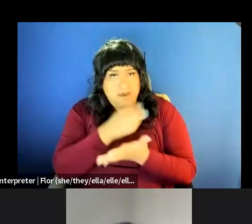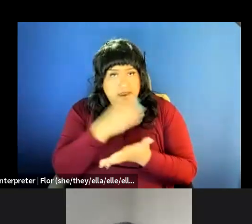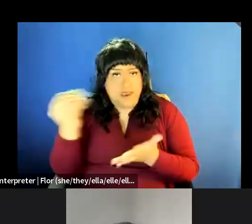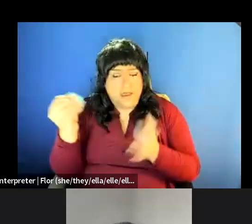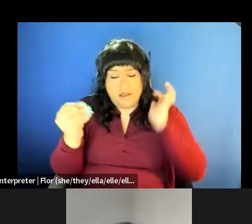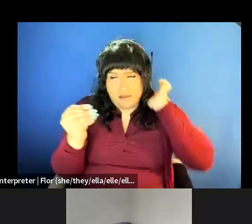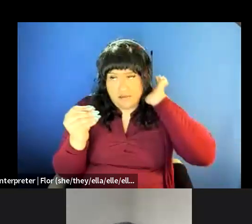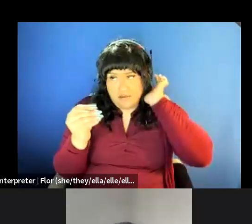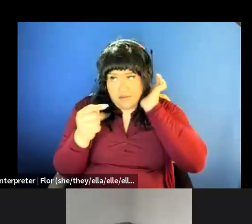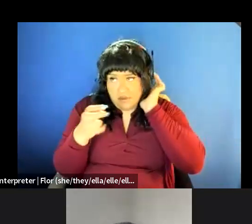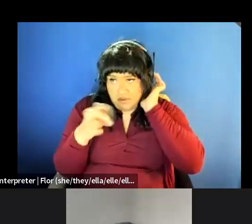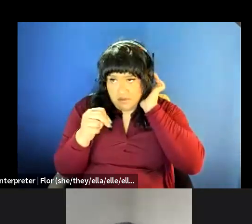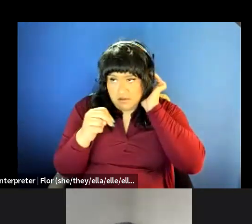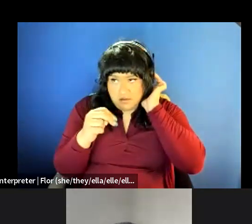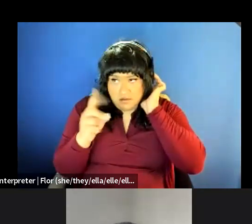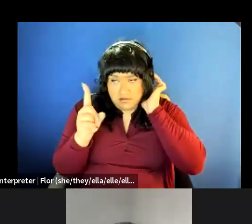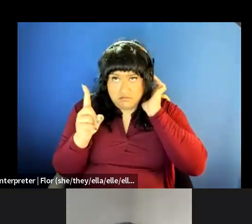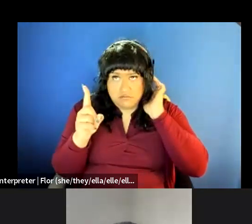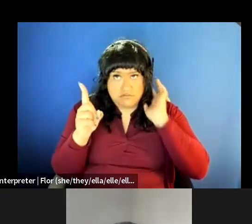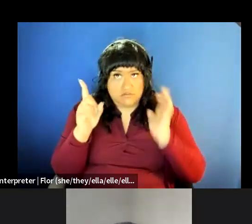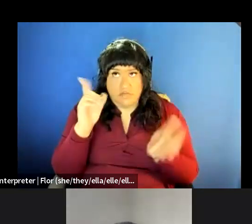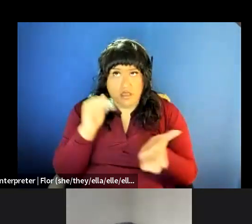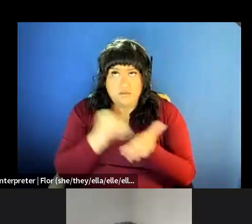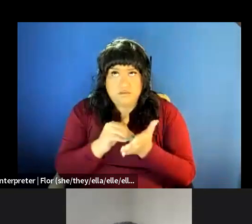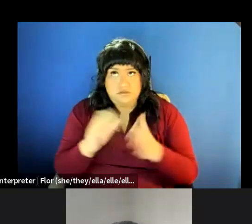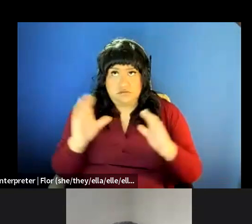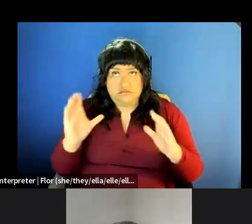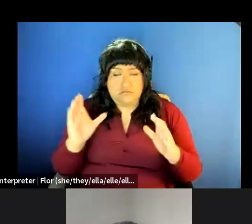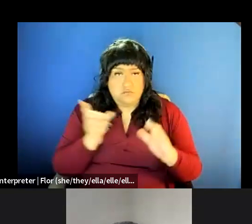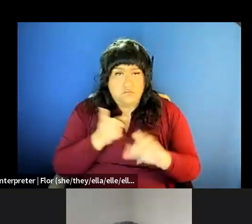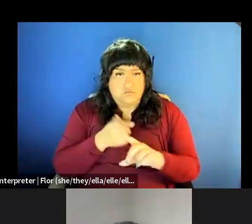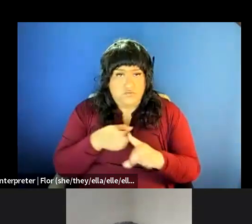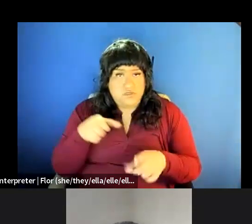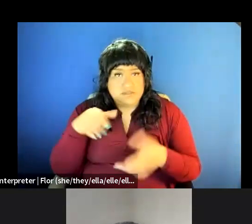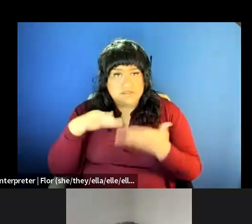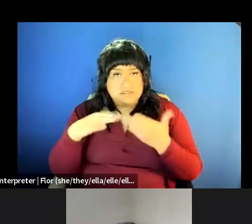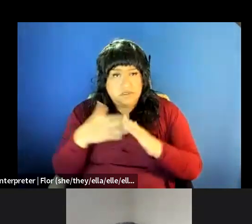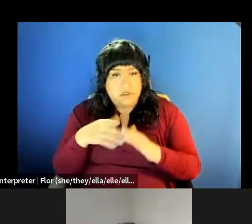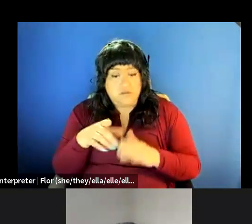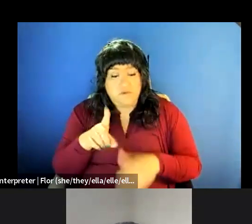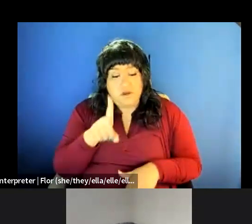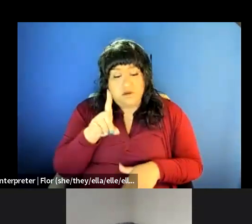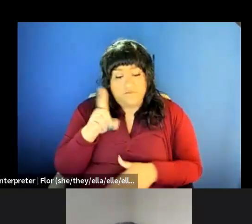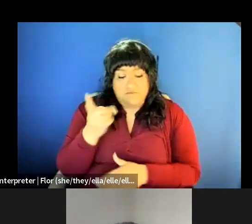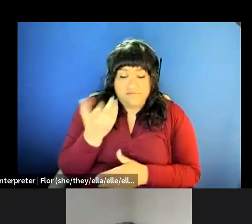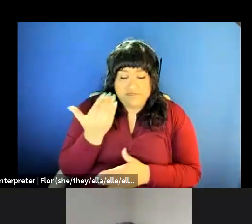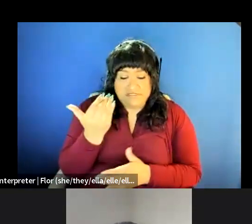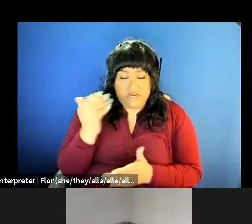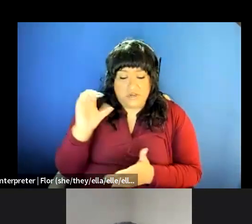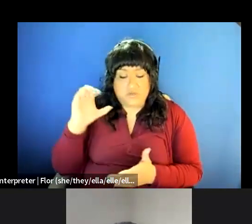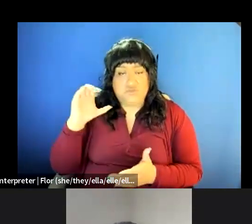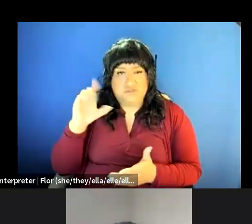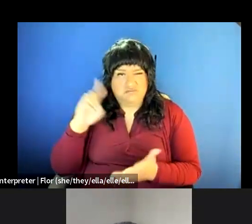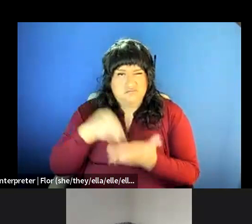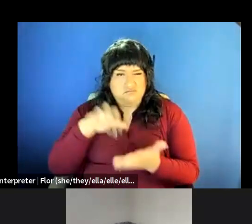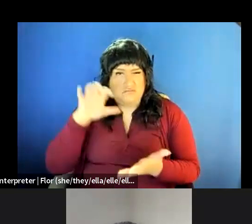then, you know, thousands, you know, the majority of them were in the city. So out of 1,500 currently in the last 12 months, you're seeing